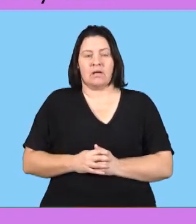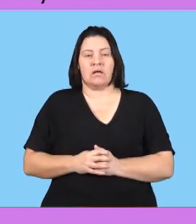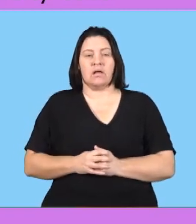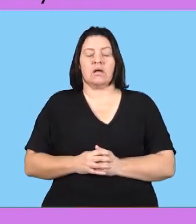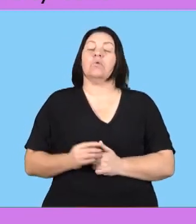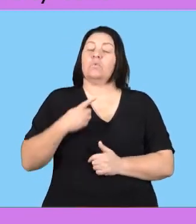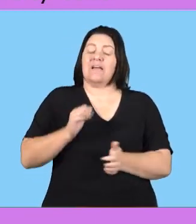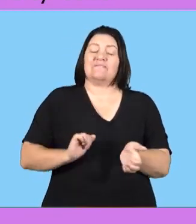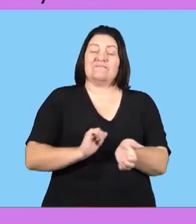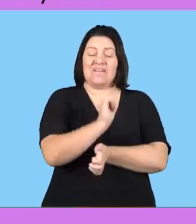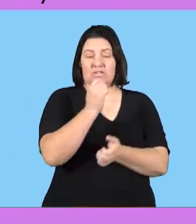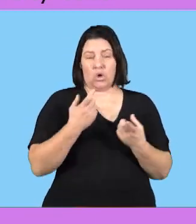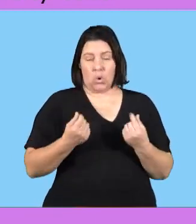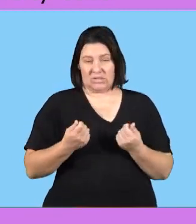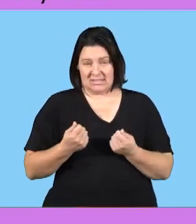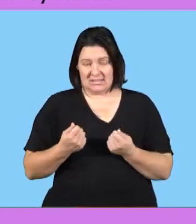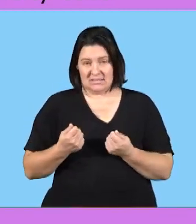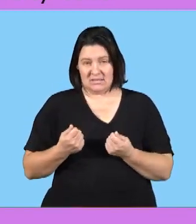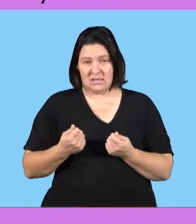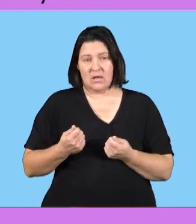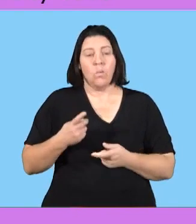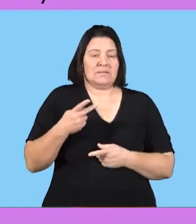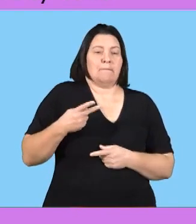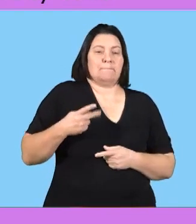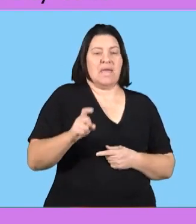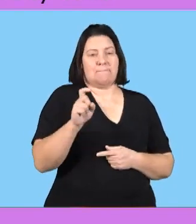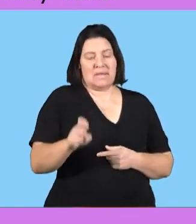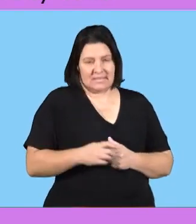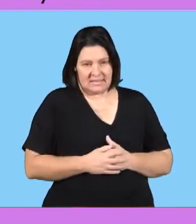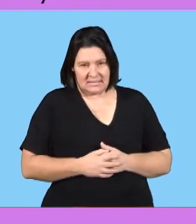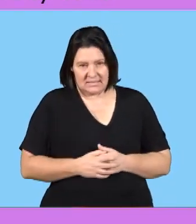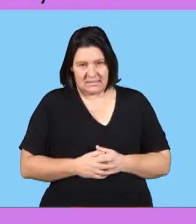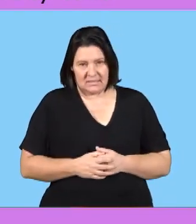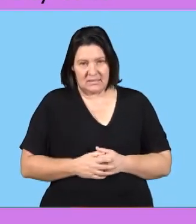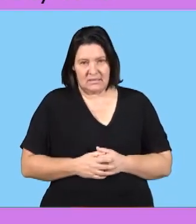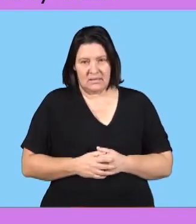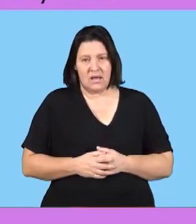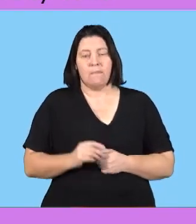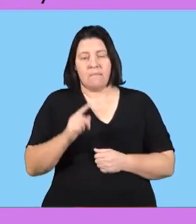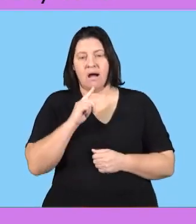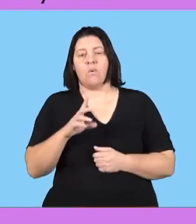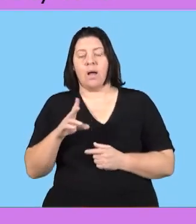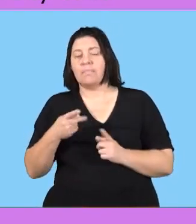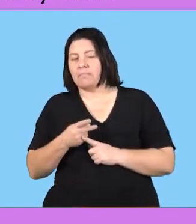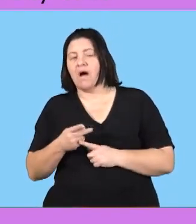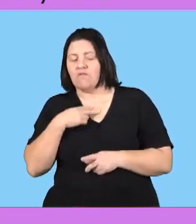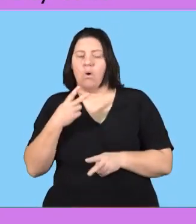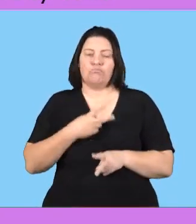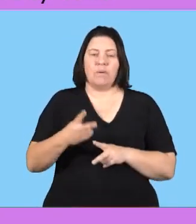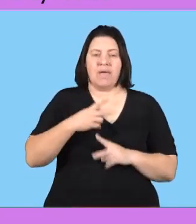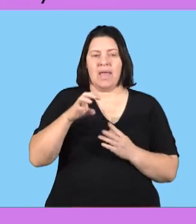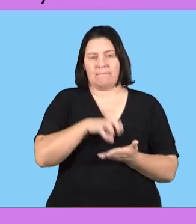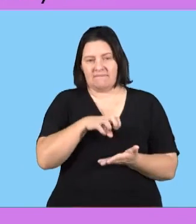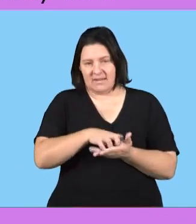spoke about the fixed cost, the one that one will have to pay besides the cost that they will incur for